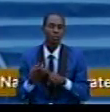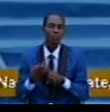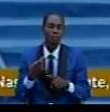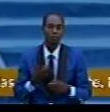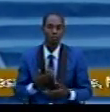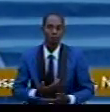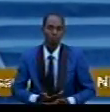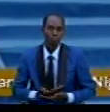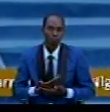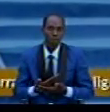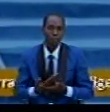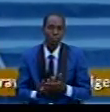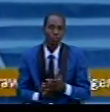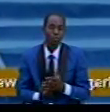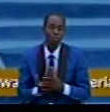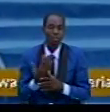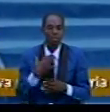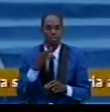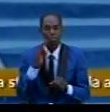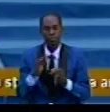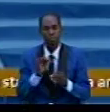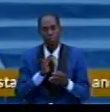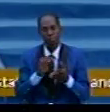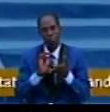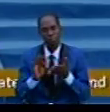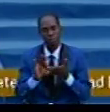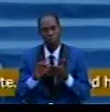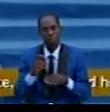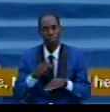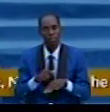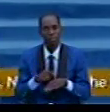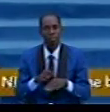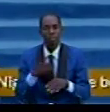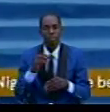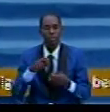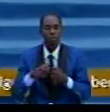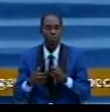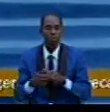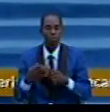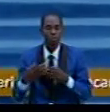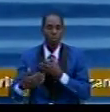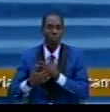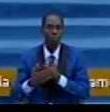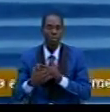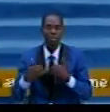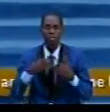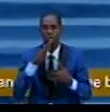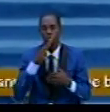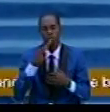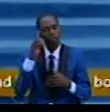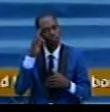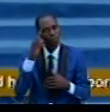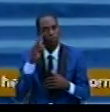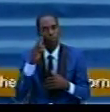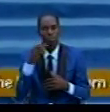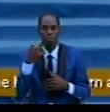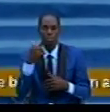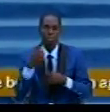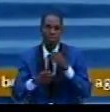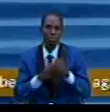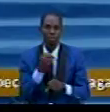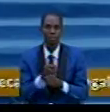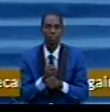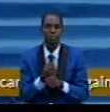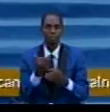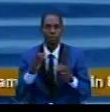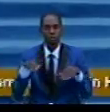I calculated the time, the low back pain has been for the last 10 years. You want to testify of what God has